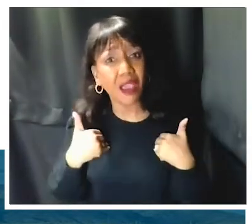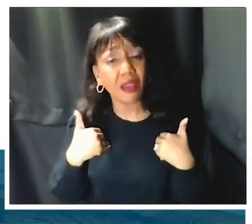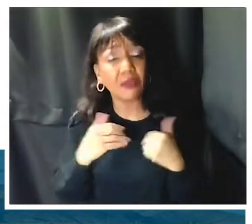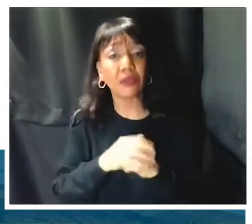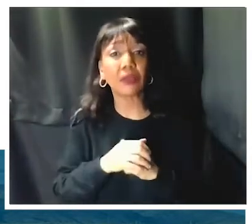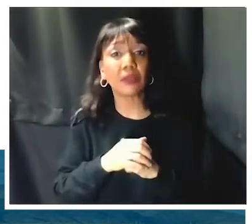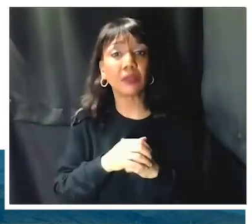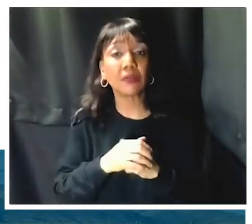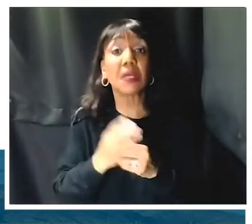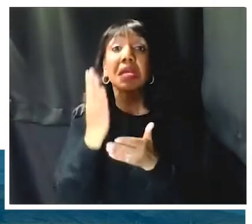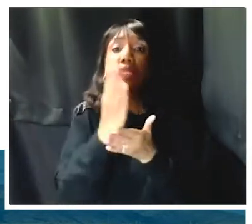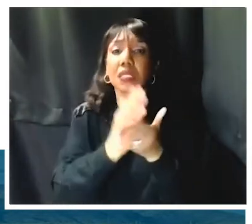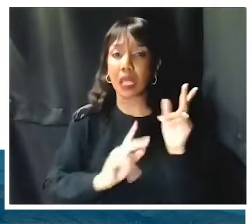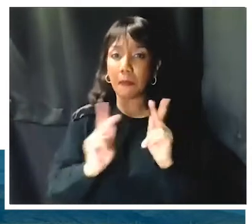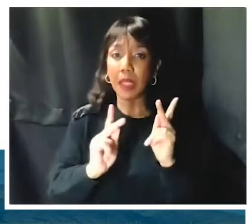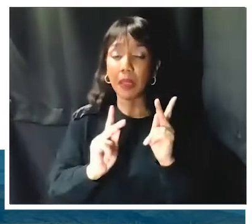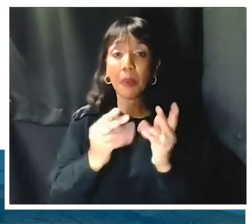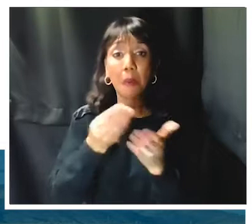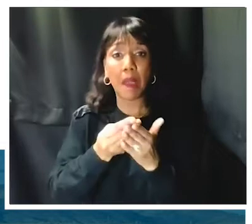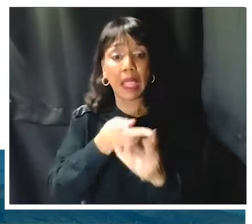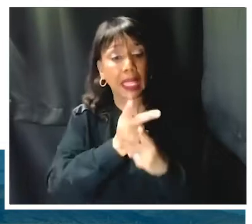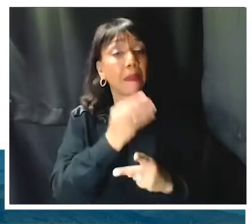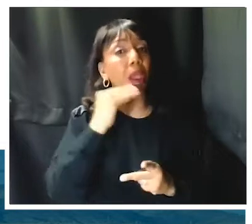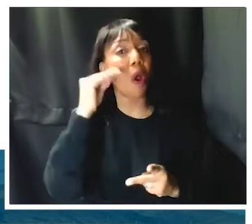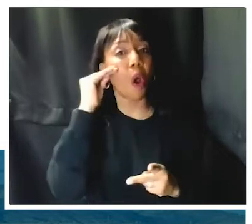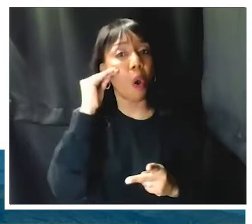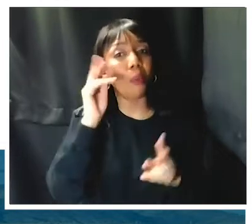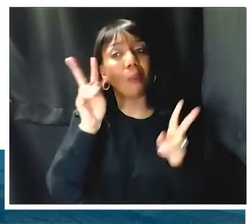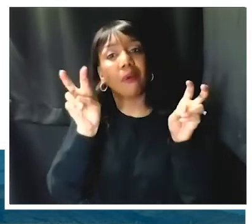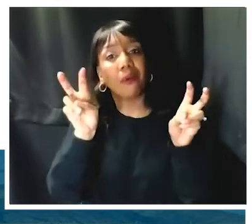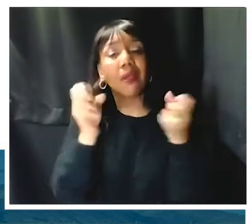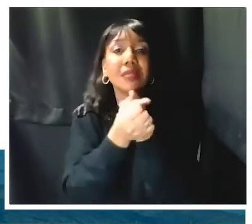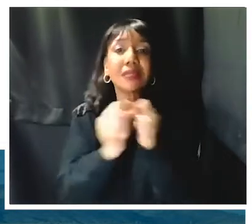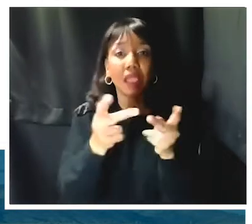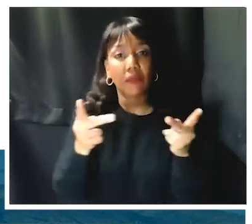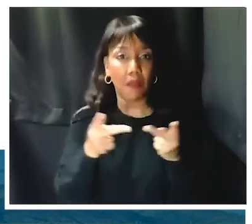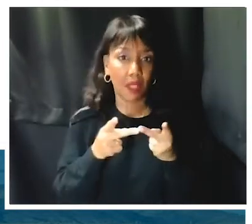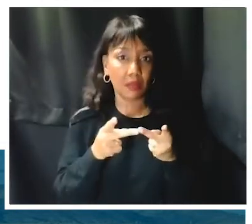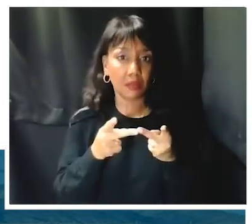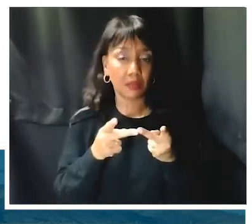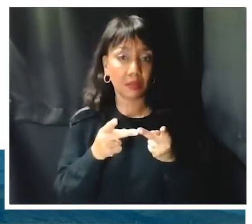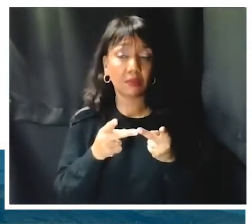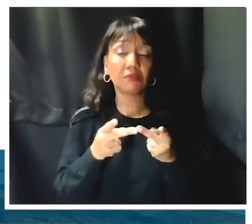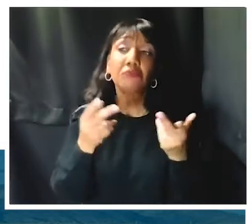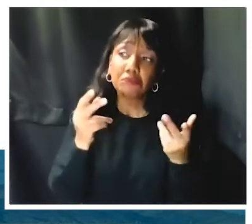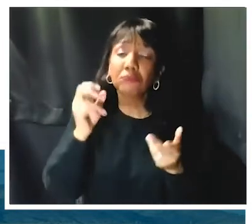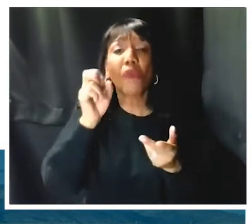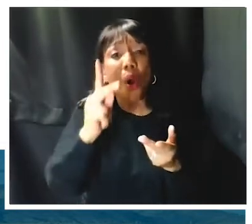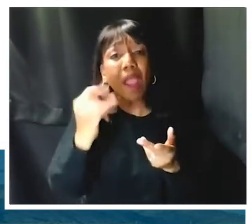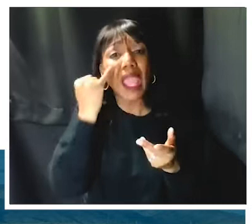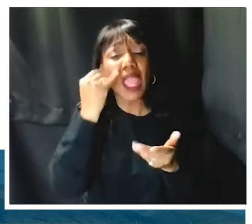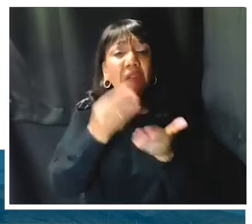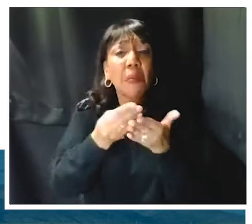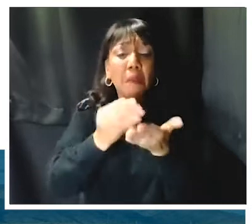possession. Some people keep their money at home in what they consider safe places. This may be okay